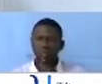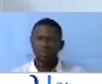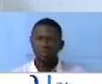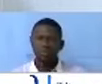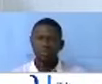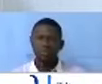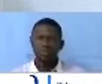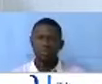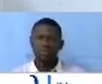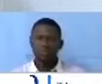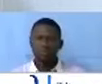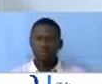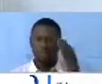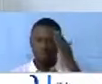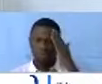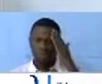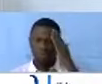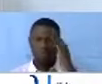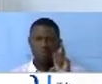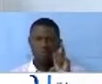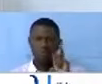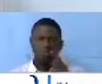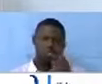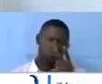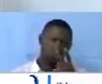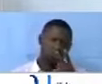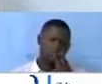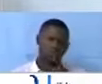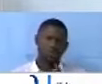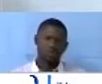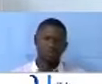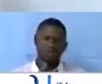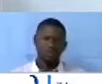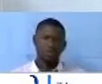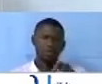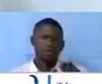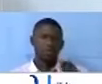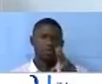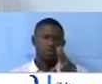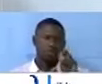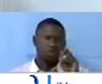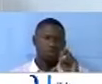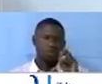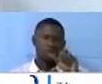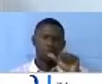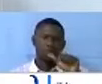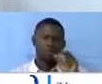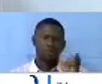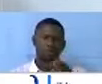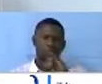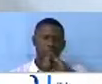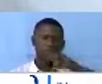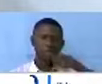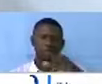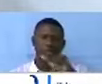or two, like Musa Jambe and how do you call him again? Tumbulu Tamba.